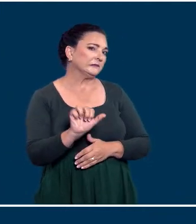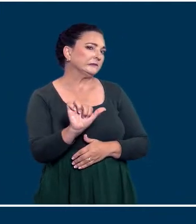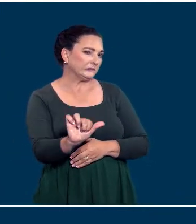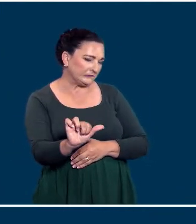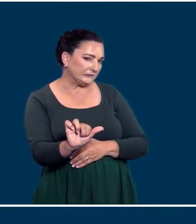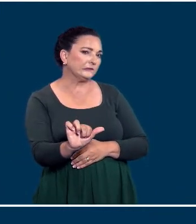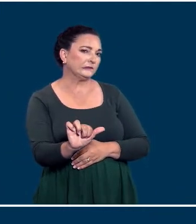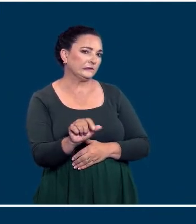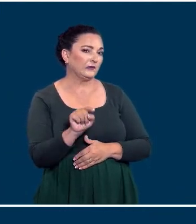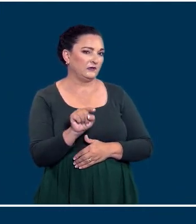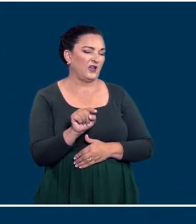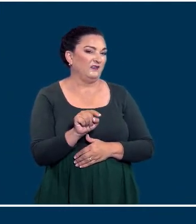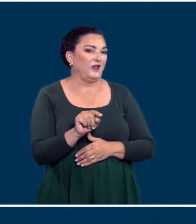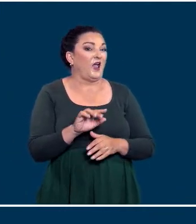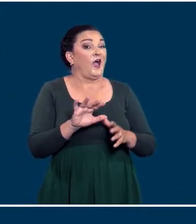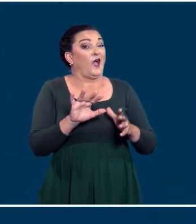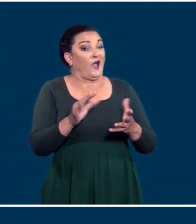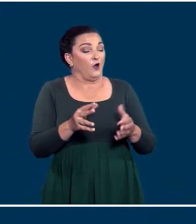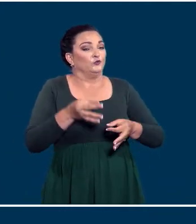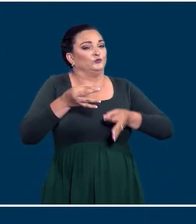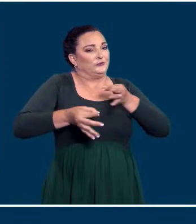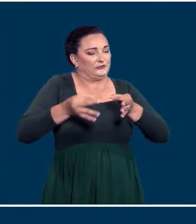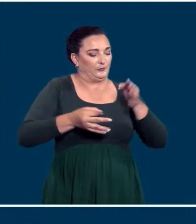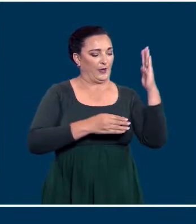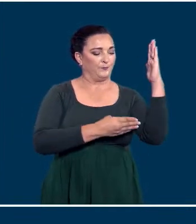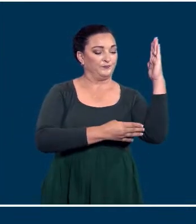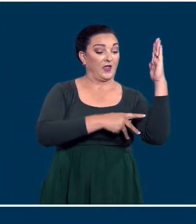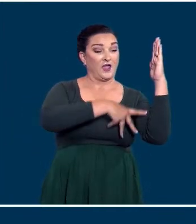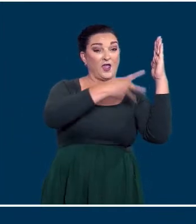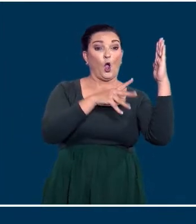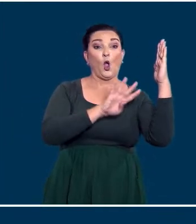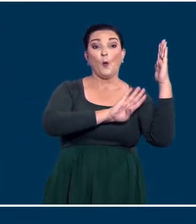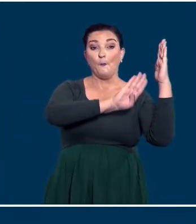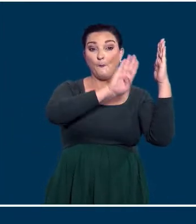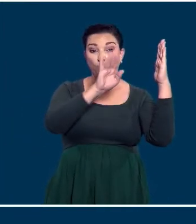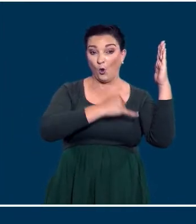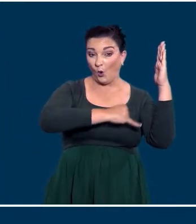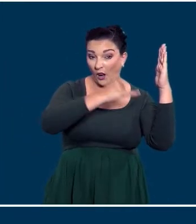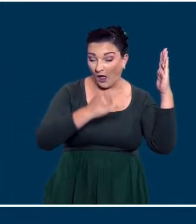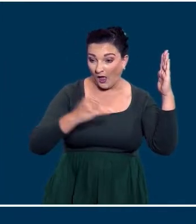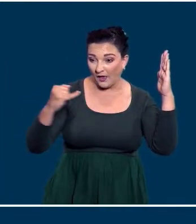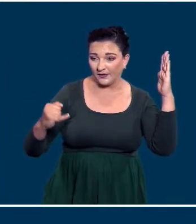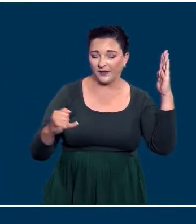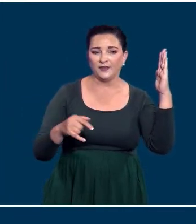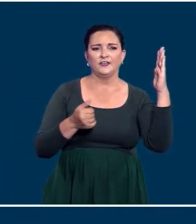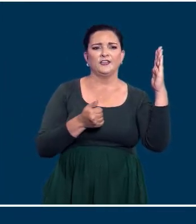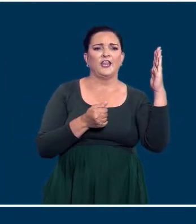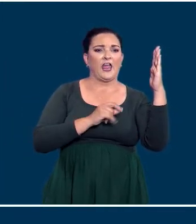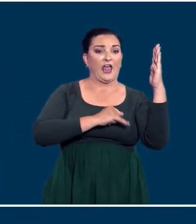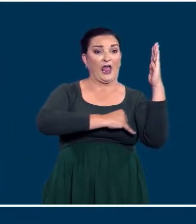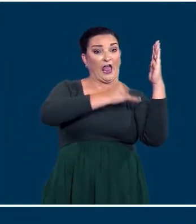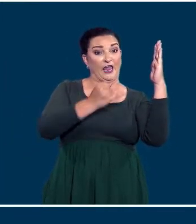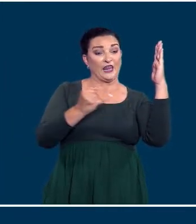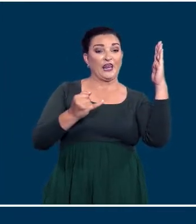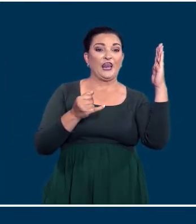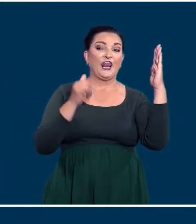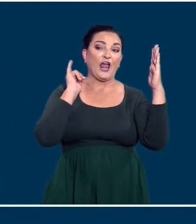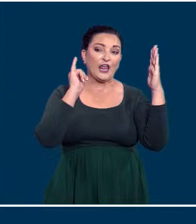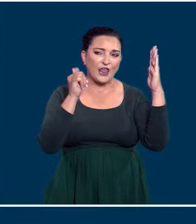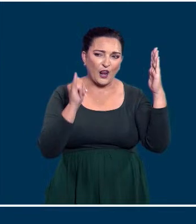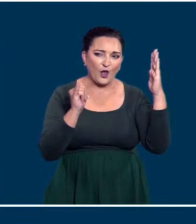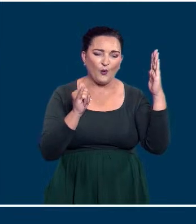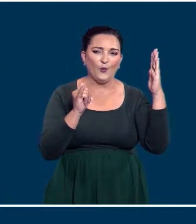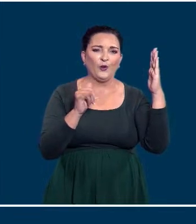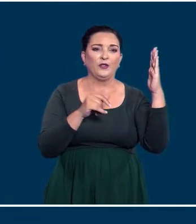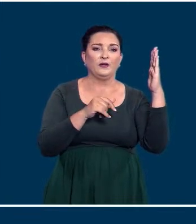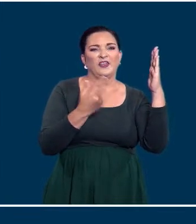break this down. The blue is the headline inflation, and we break this down into the core, which is yellow, and the non-core, which is red. And a